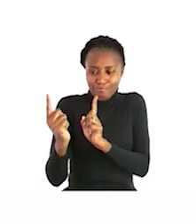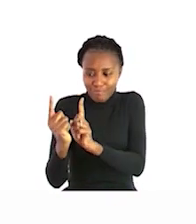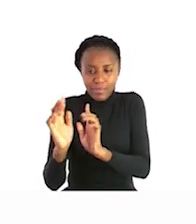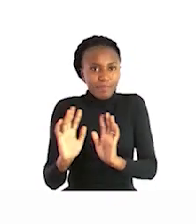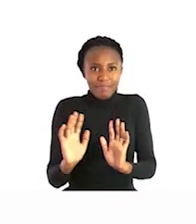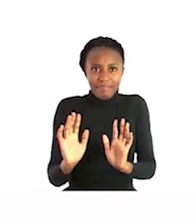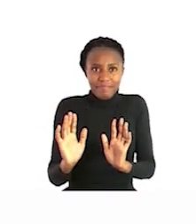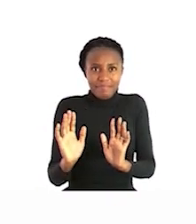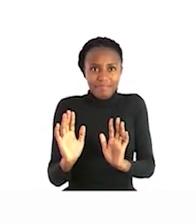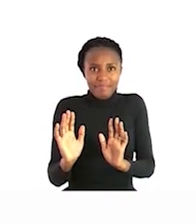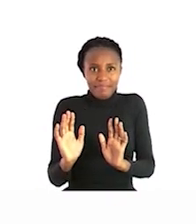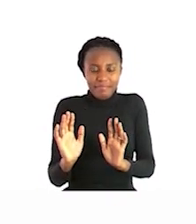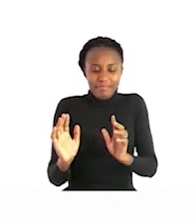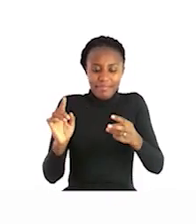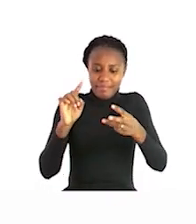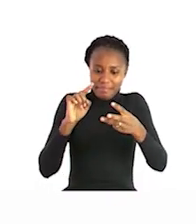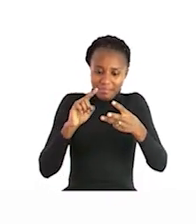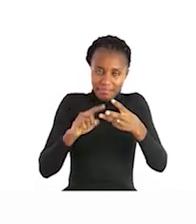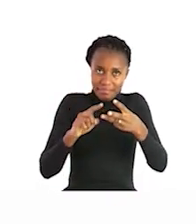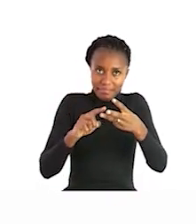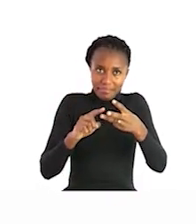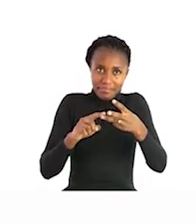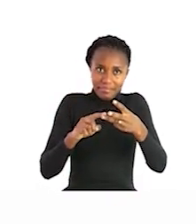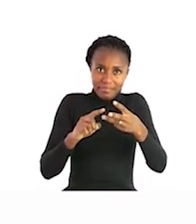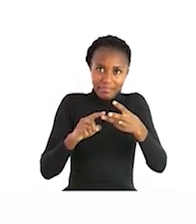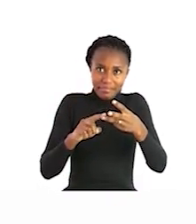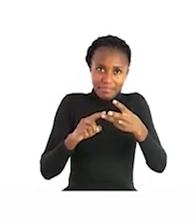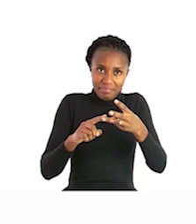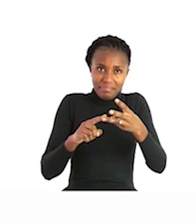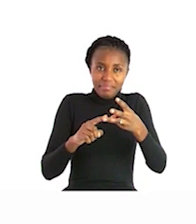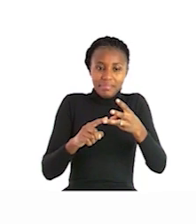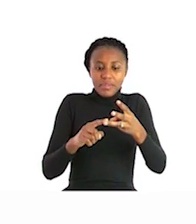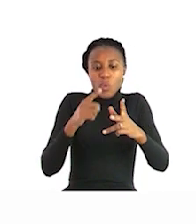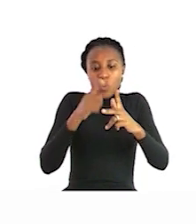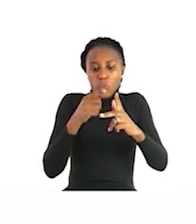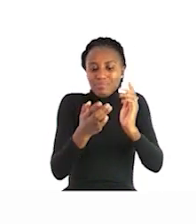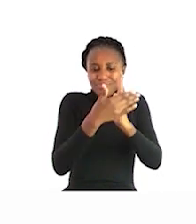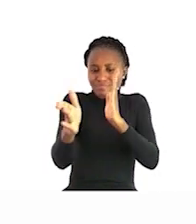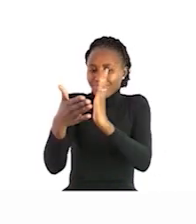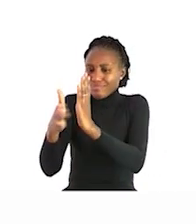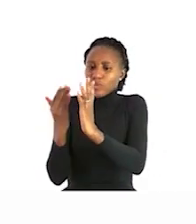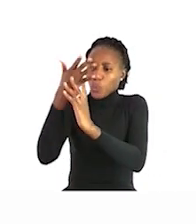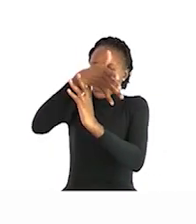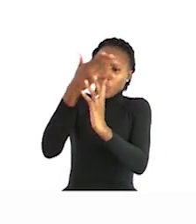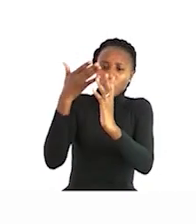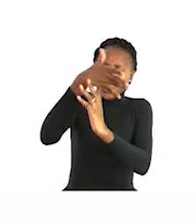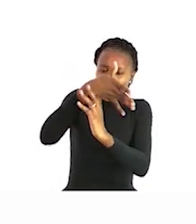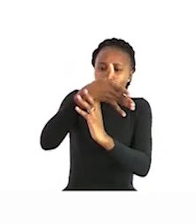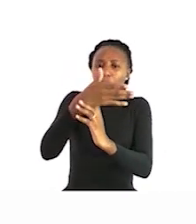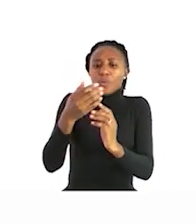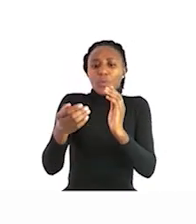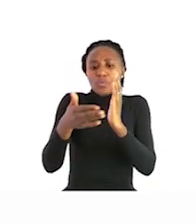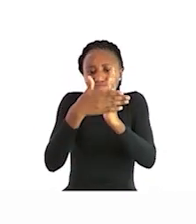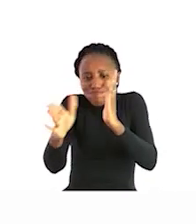Avoid extended close contact with someone who has TB. Number 3, air out rooms